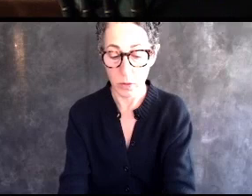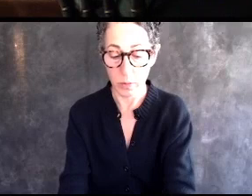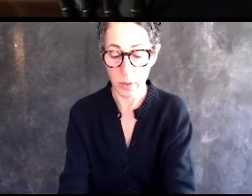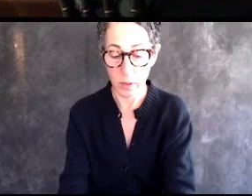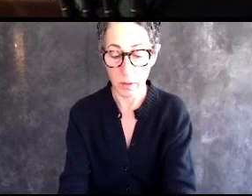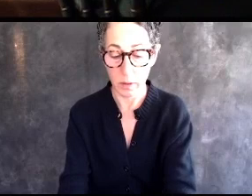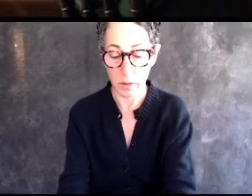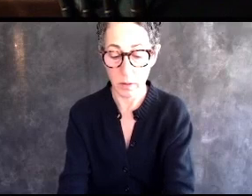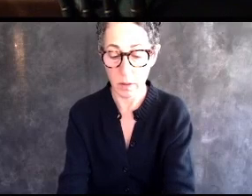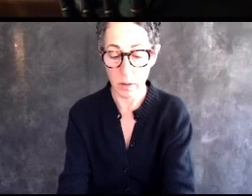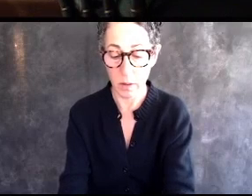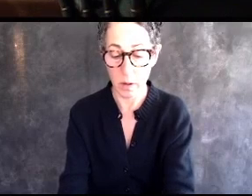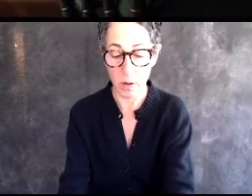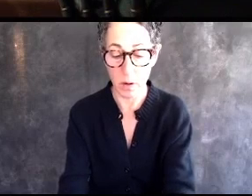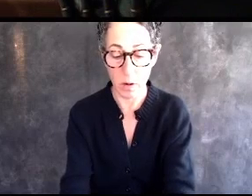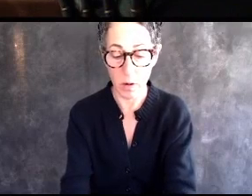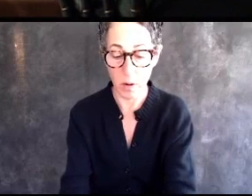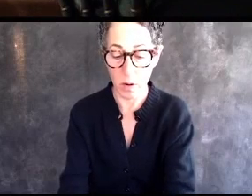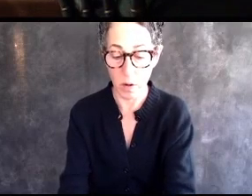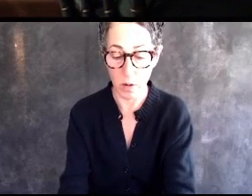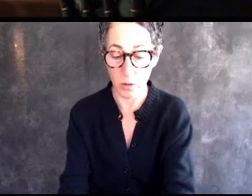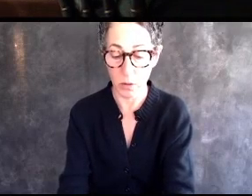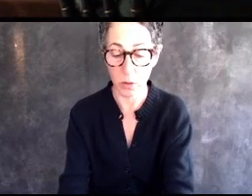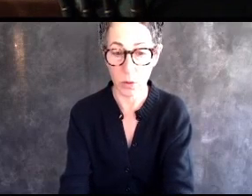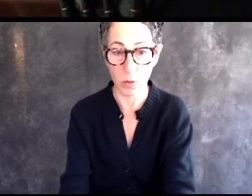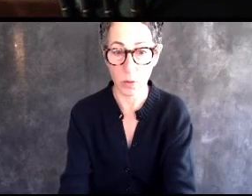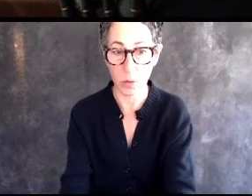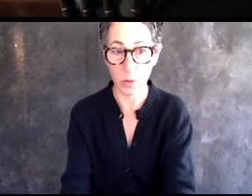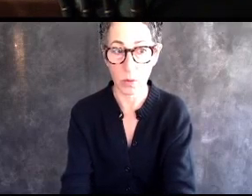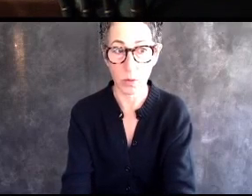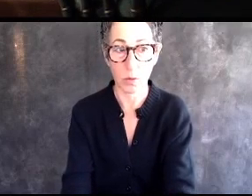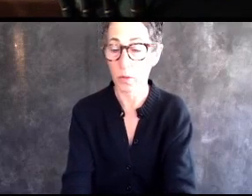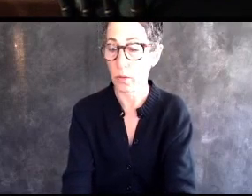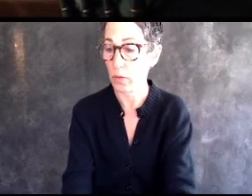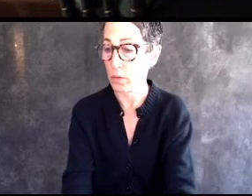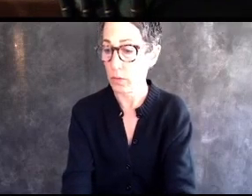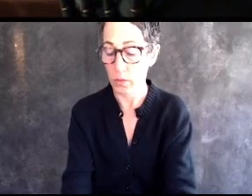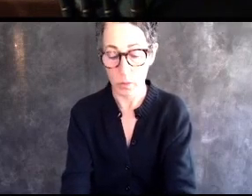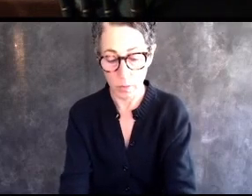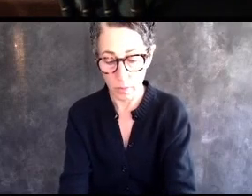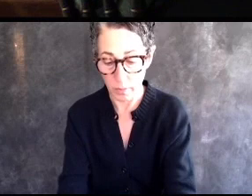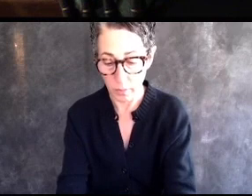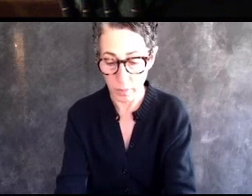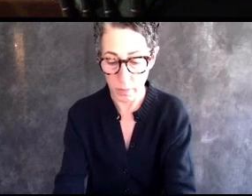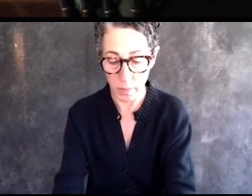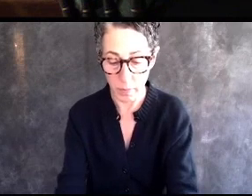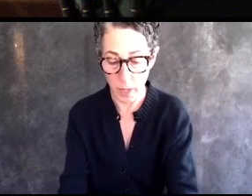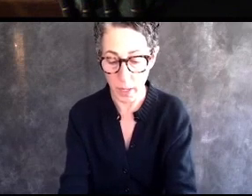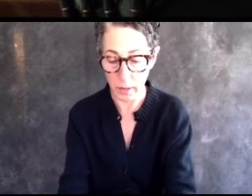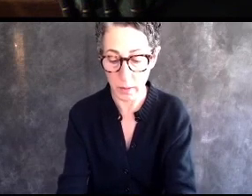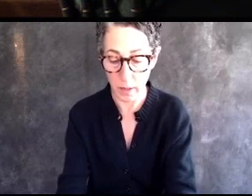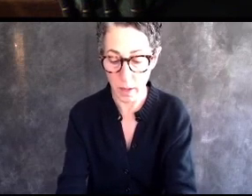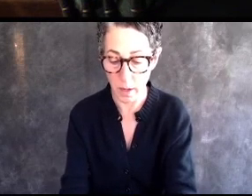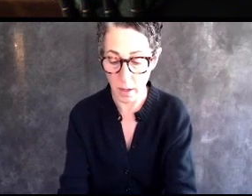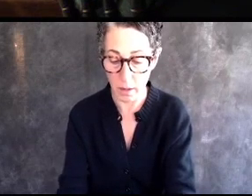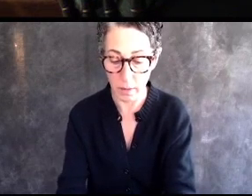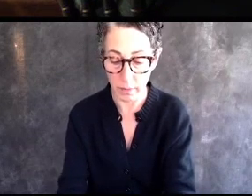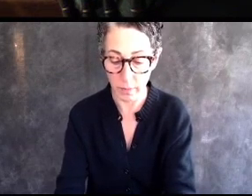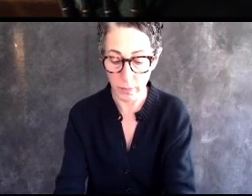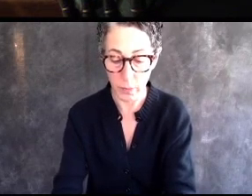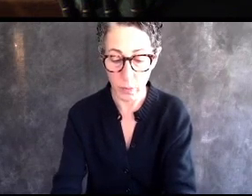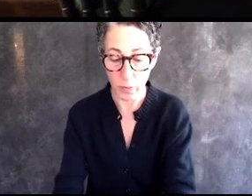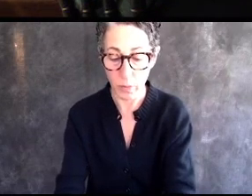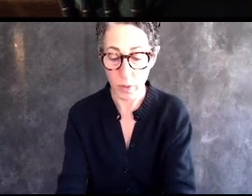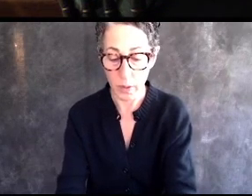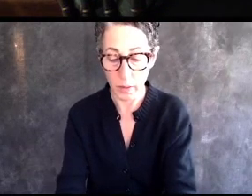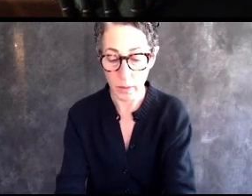broadly, I do want to just pick up on this point about cybersecurity. You just had an election I don't know if you want to